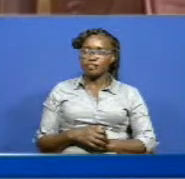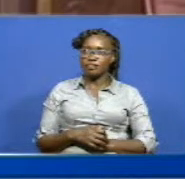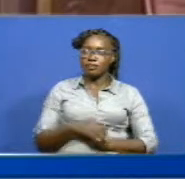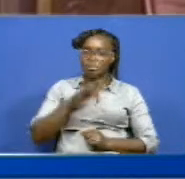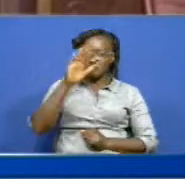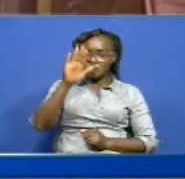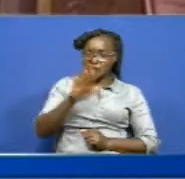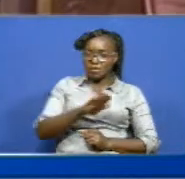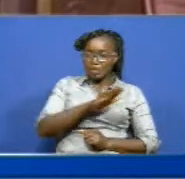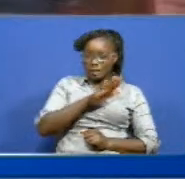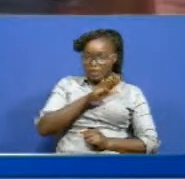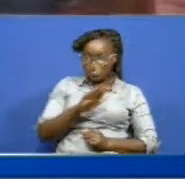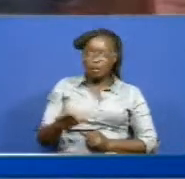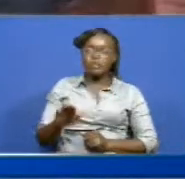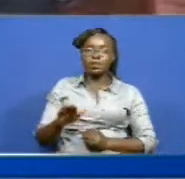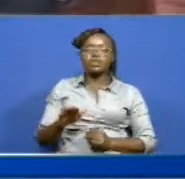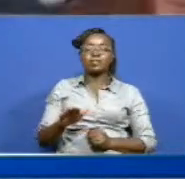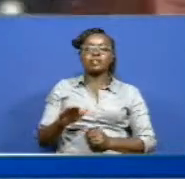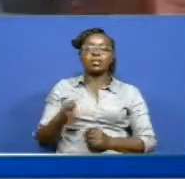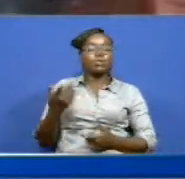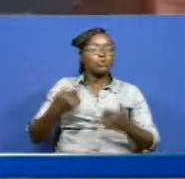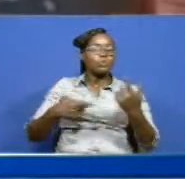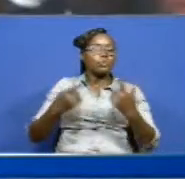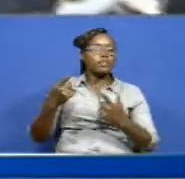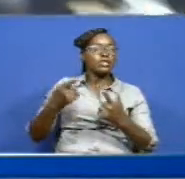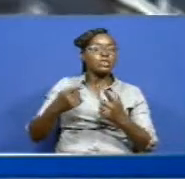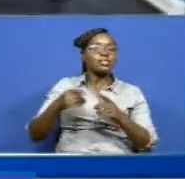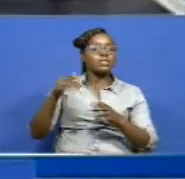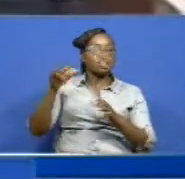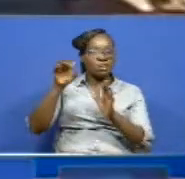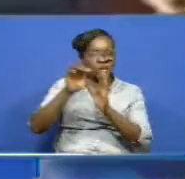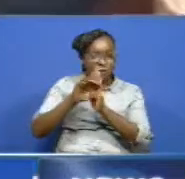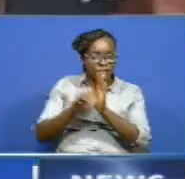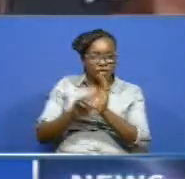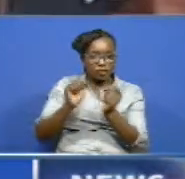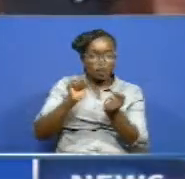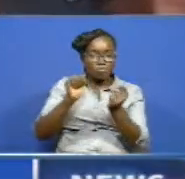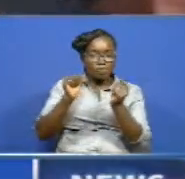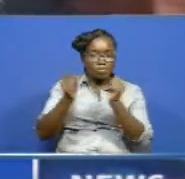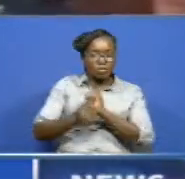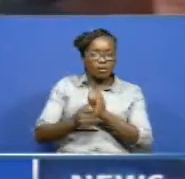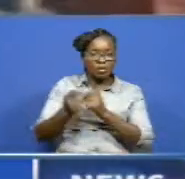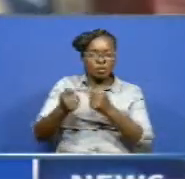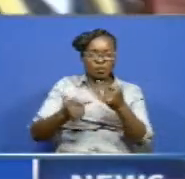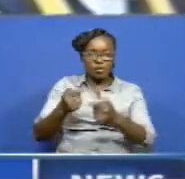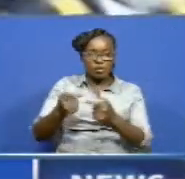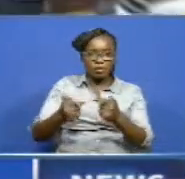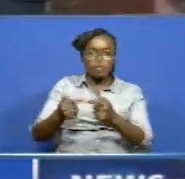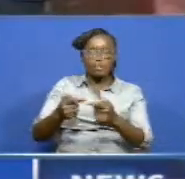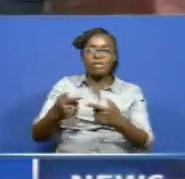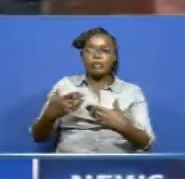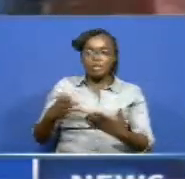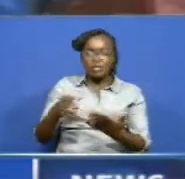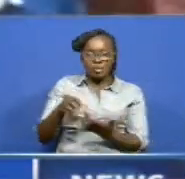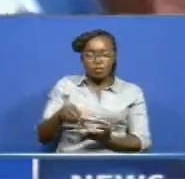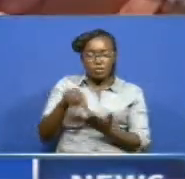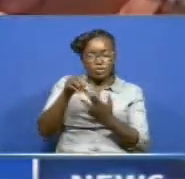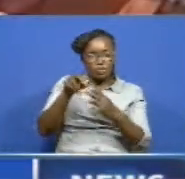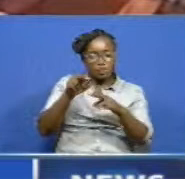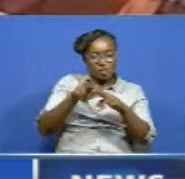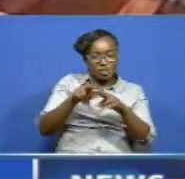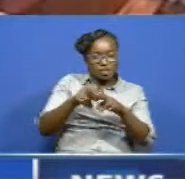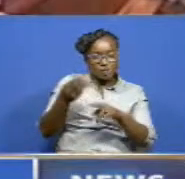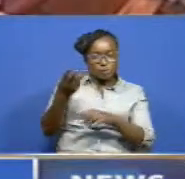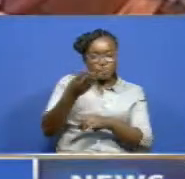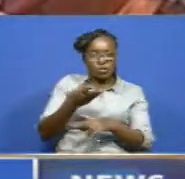Parliament is set to have its way in the Constitution Amendment Bill process as lawmakers embarked on special sittings